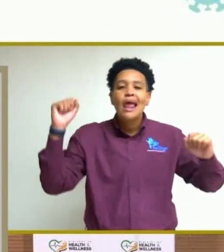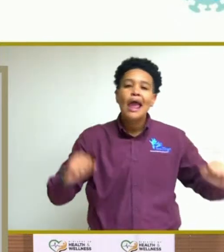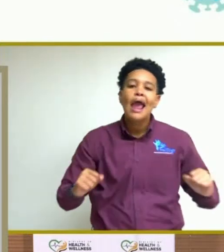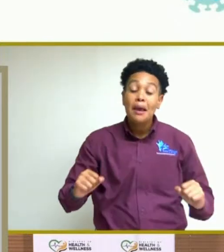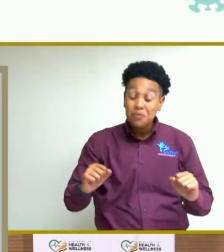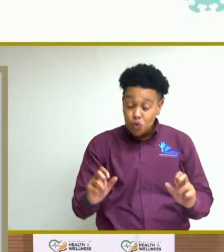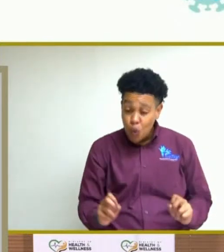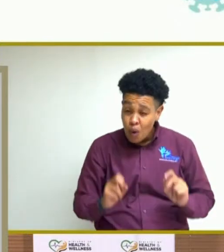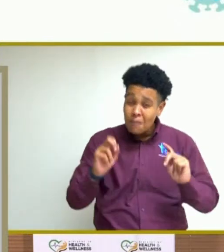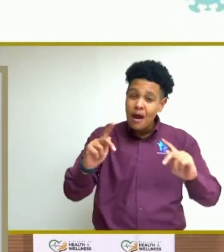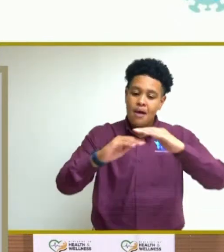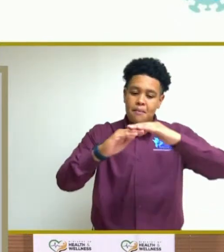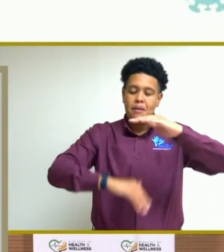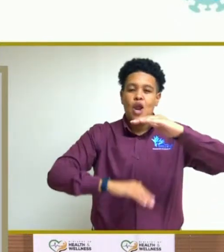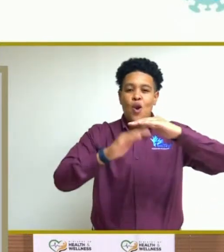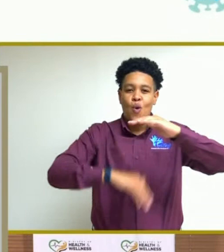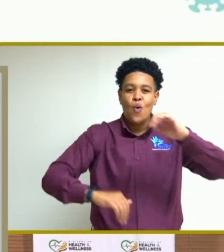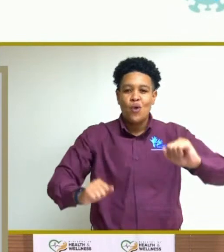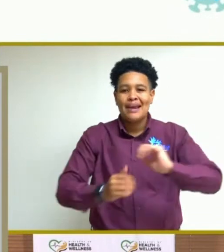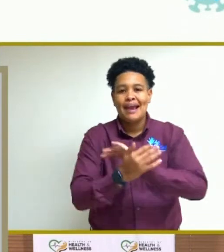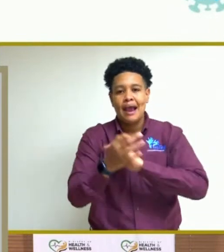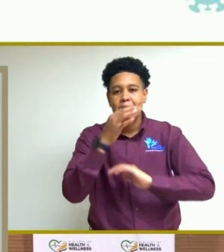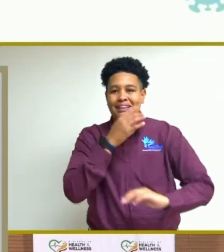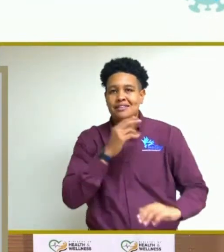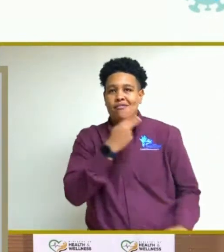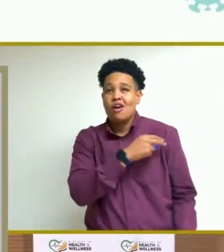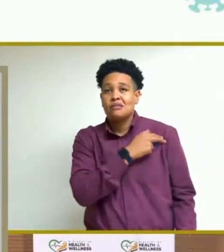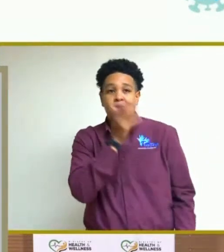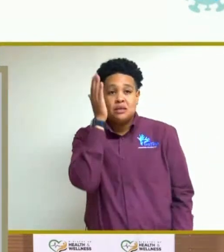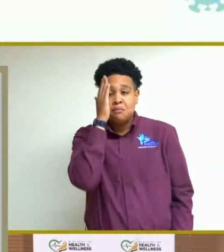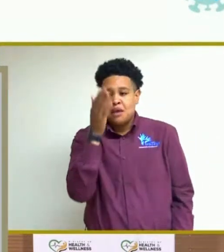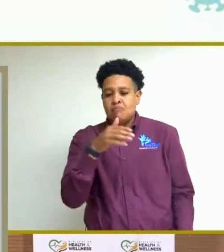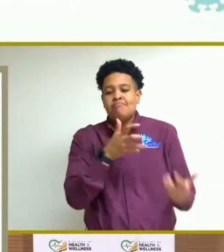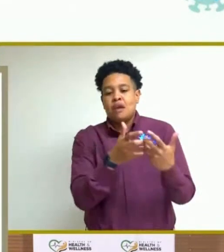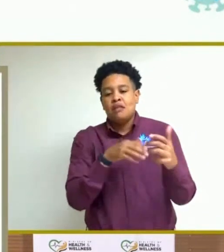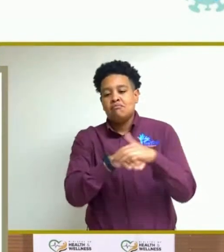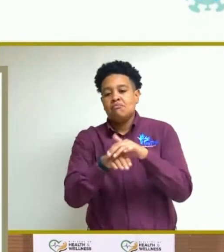get back below the capacity of our hospitals to respond.